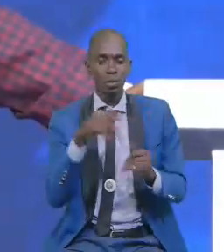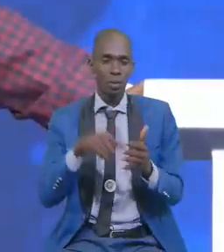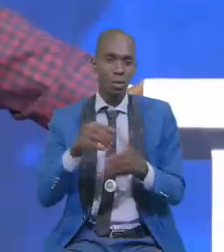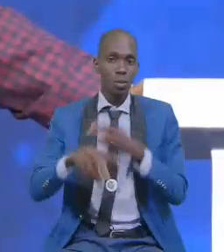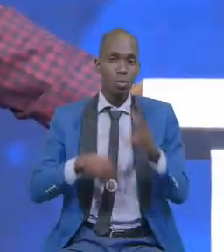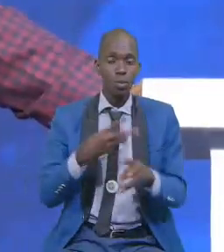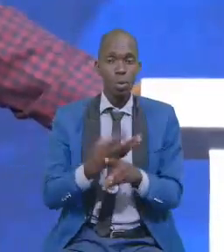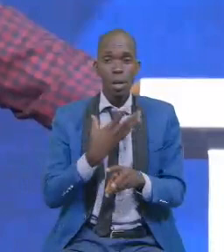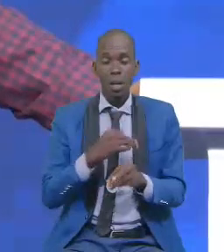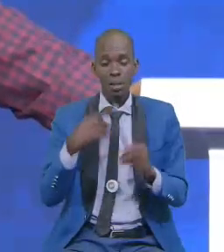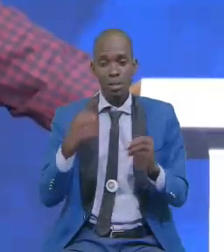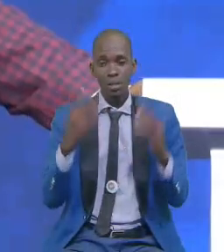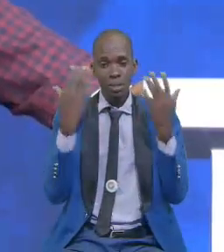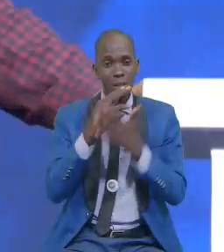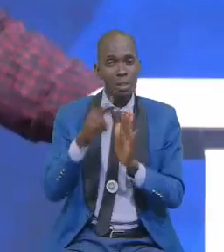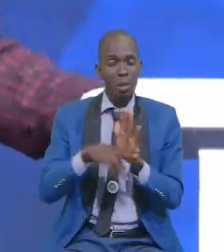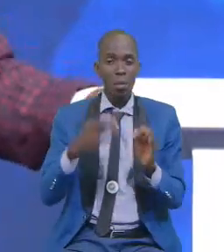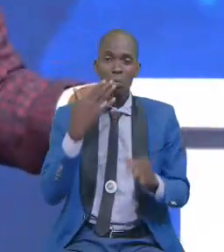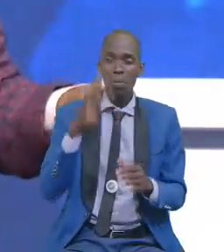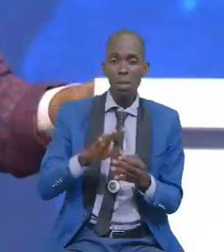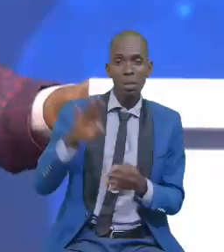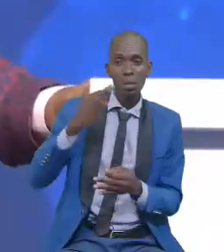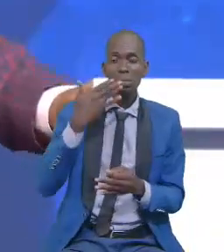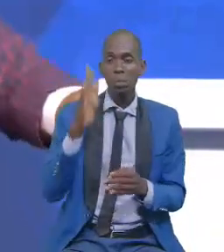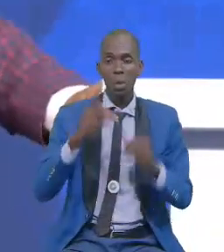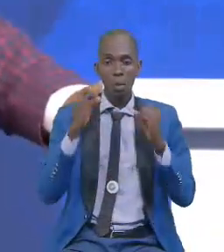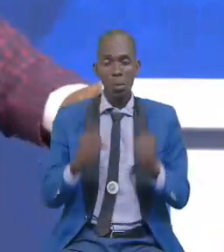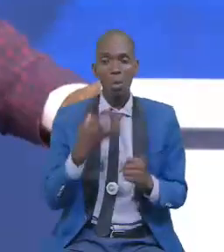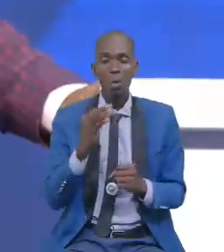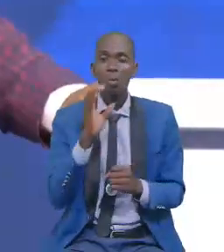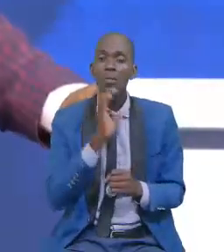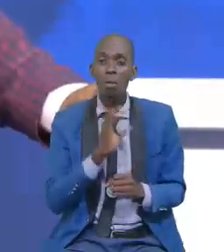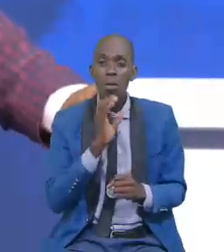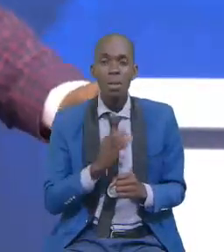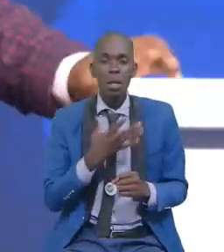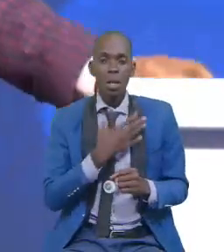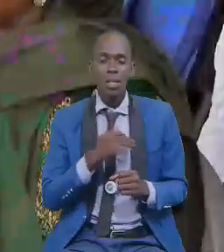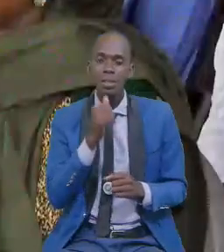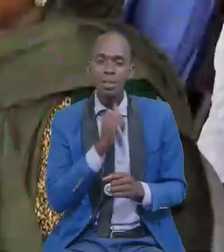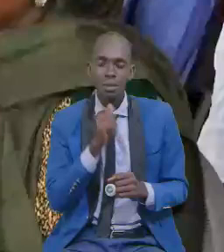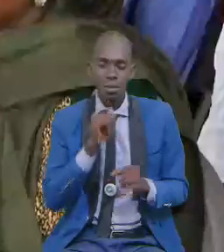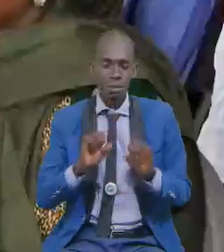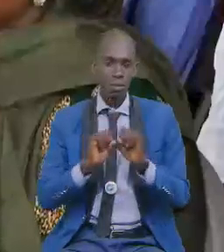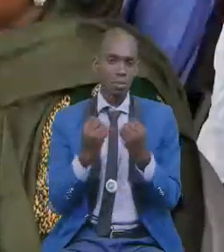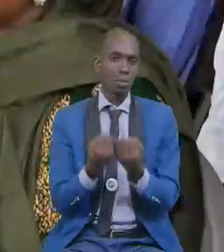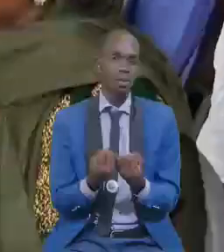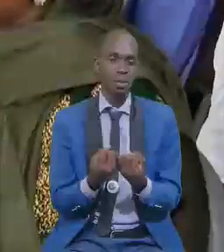evil spirit and evil power, of occultism and secret society.